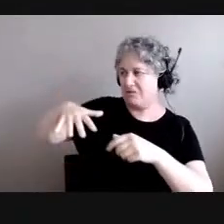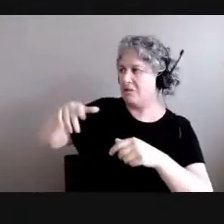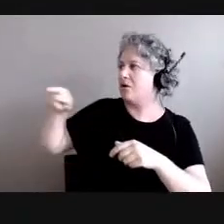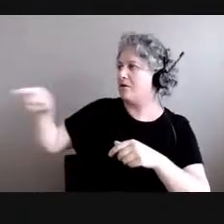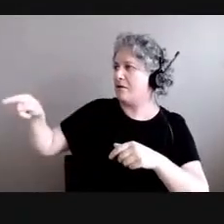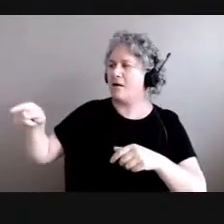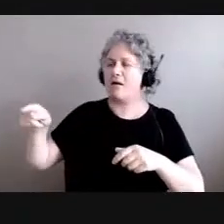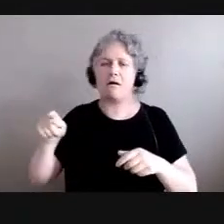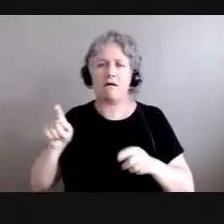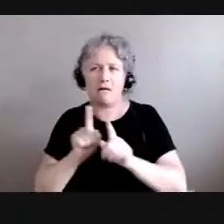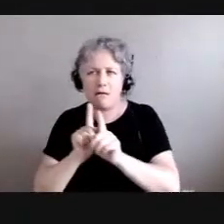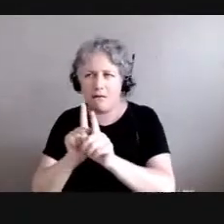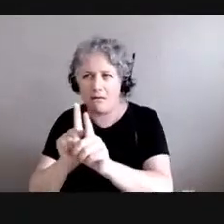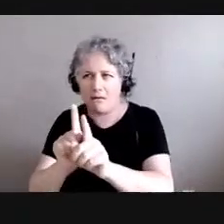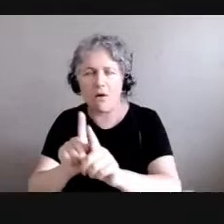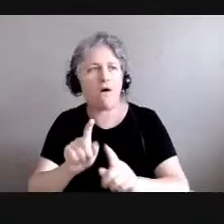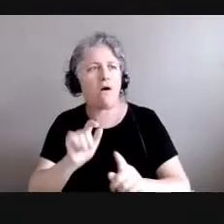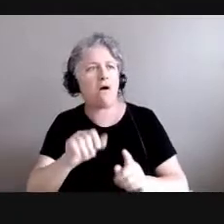this better.